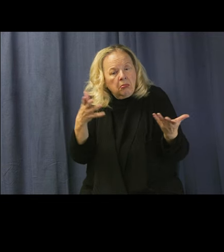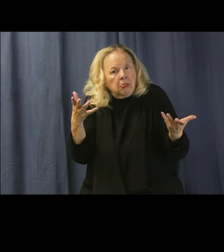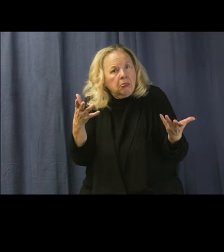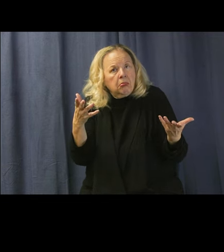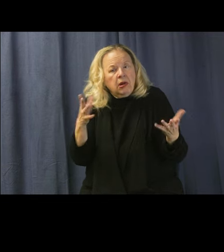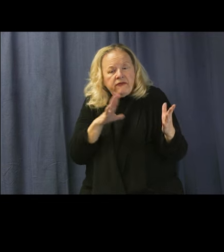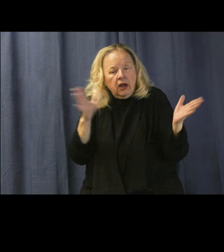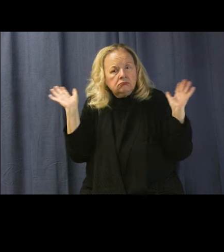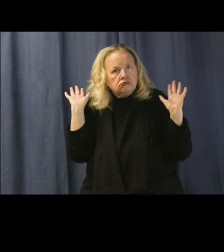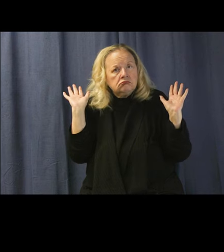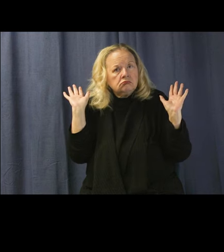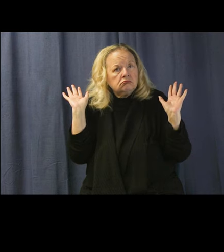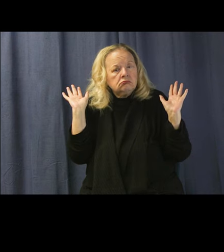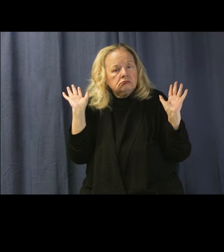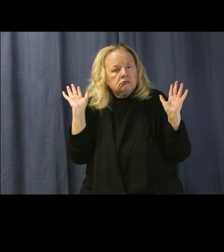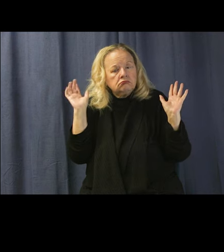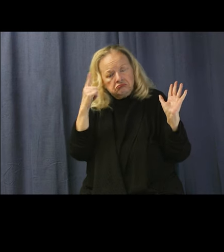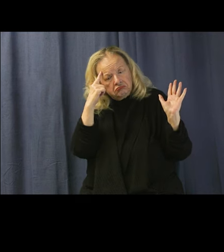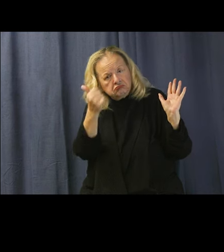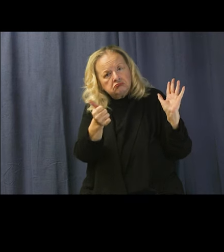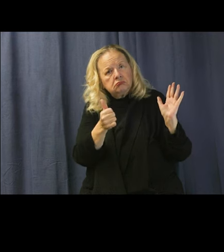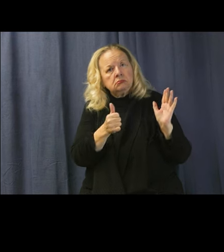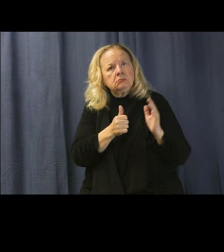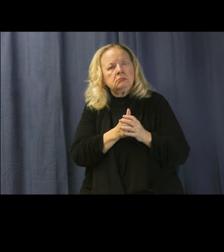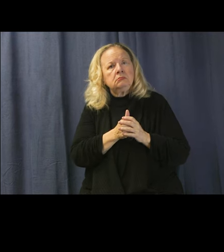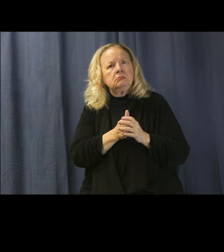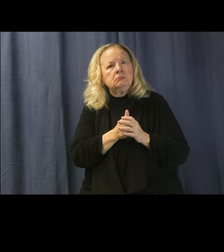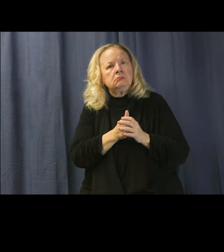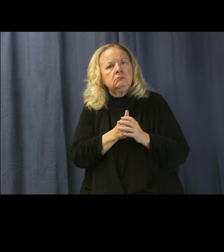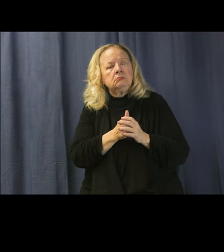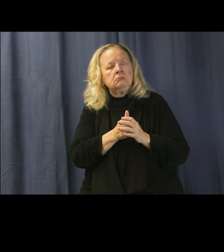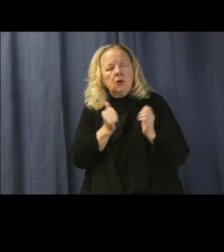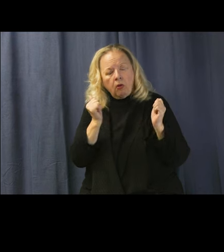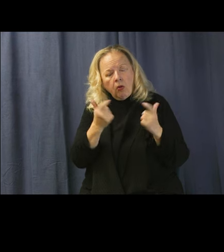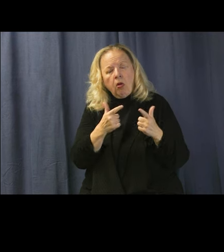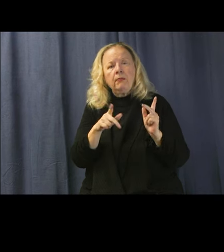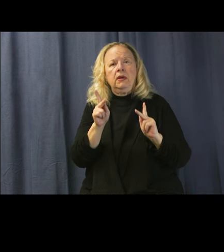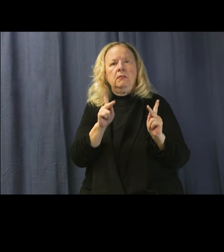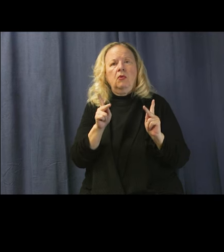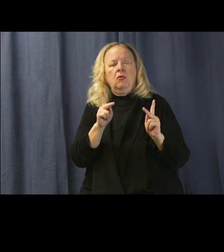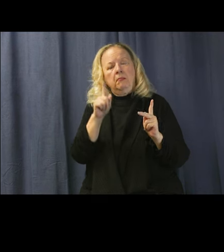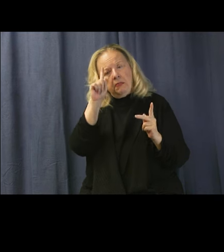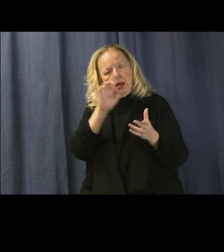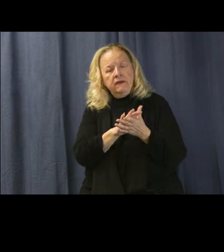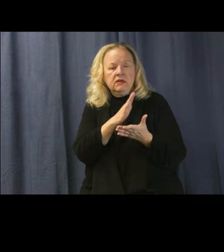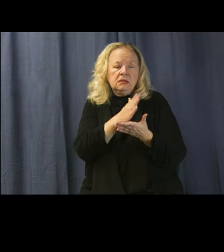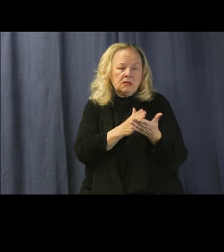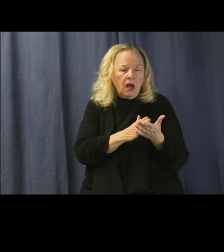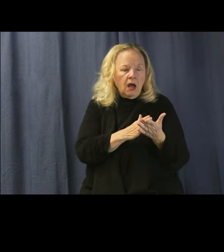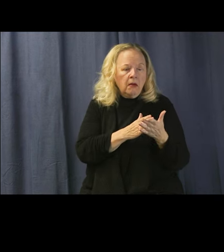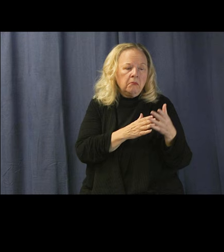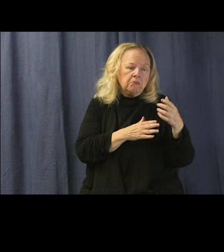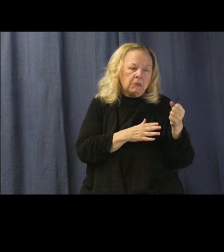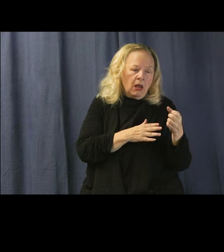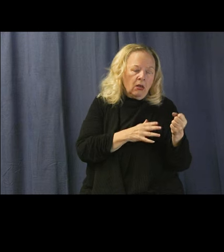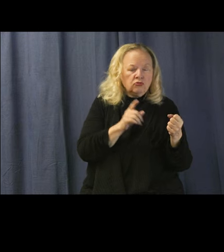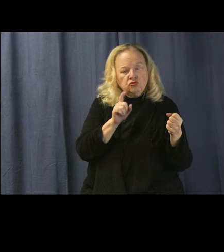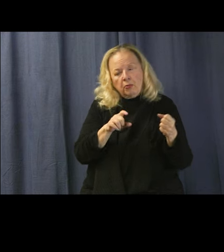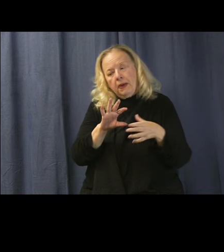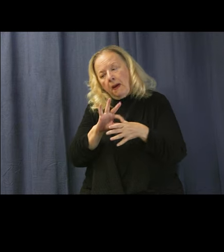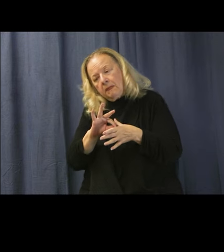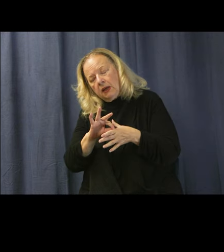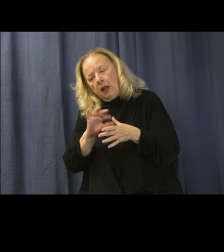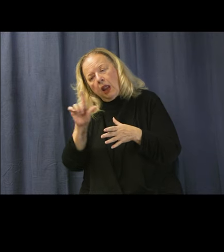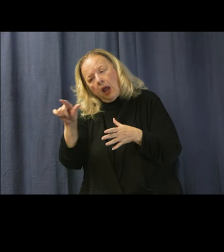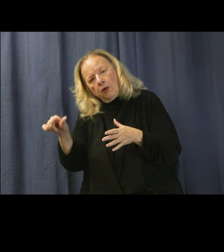say, guess what? There's more. And so all of us, as a believer, some are still on milk. They should be on